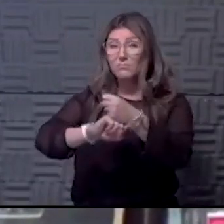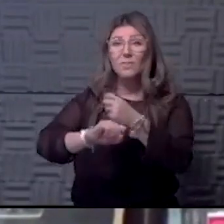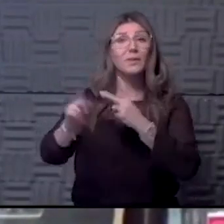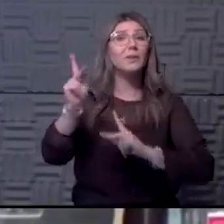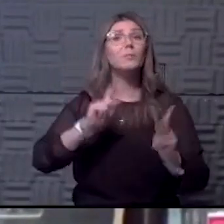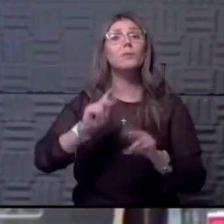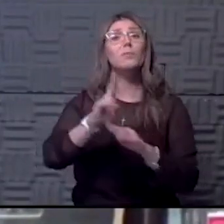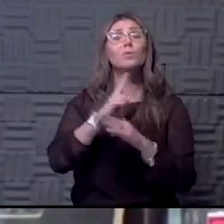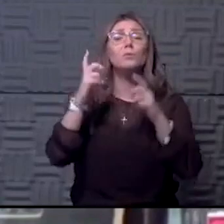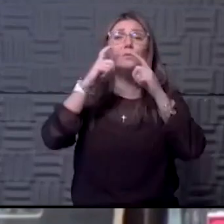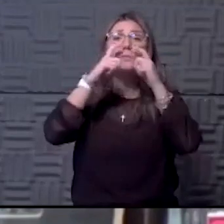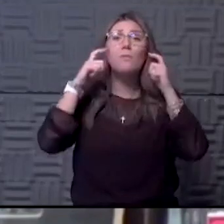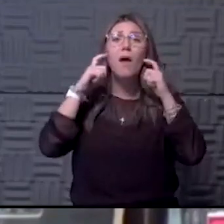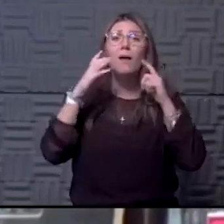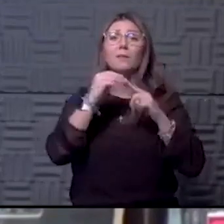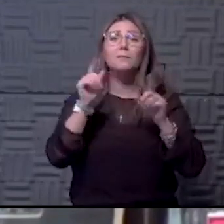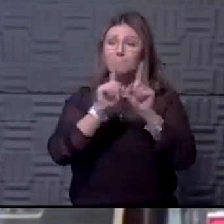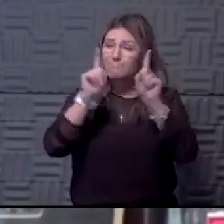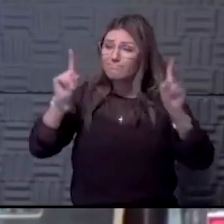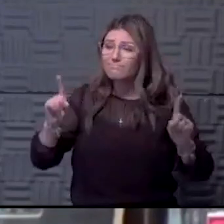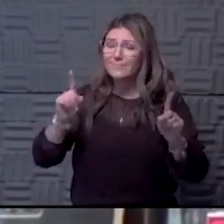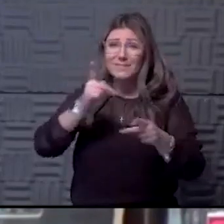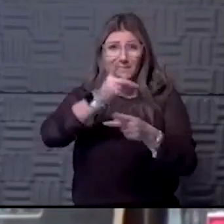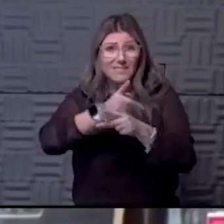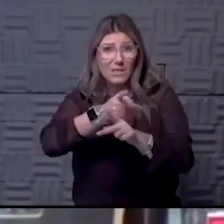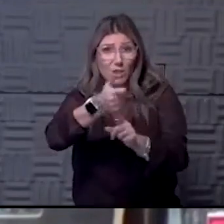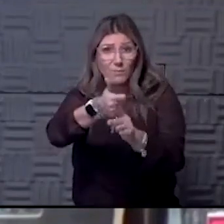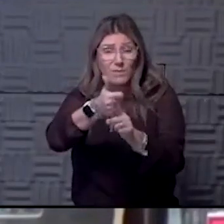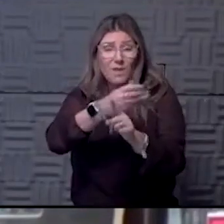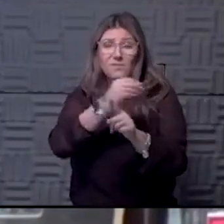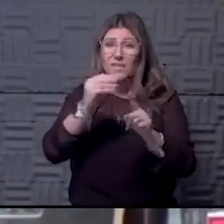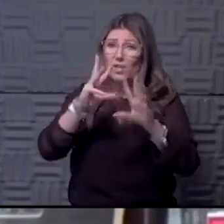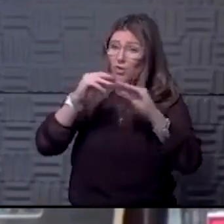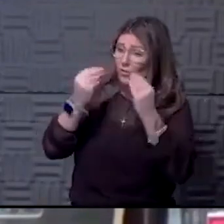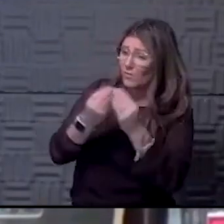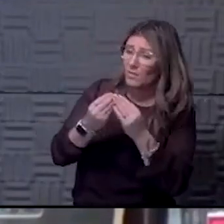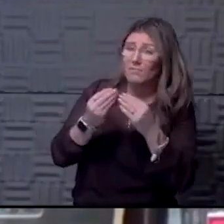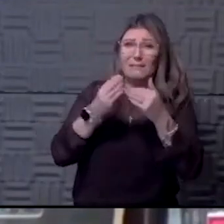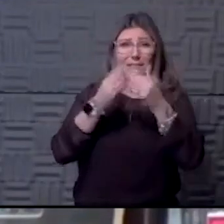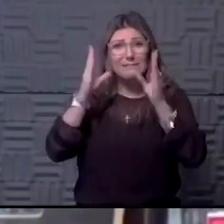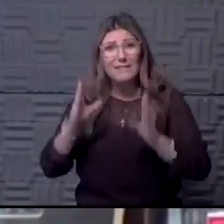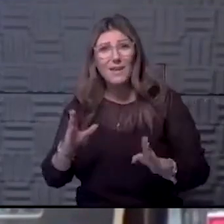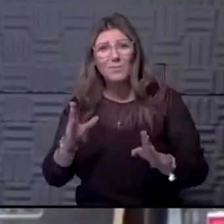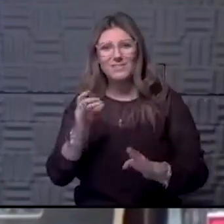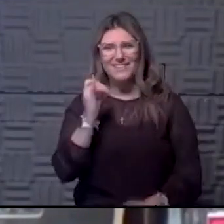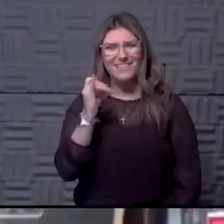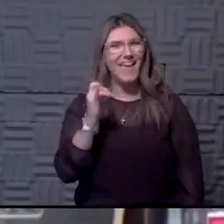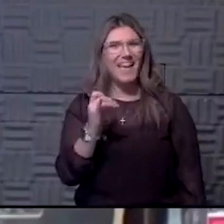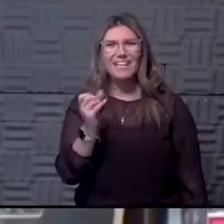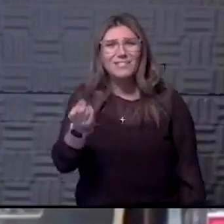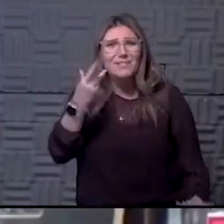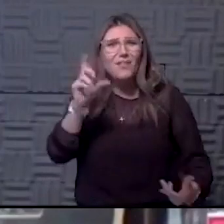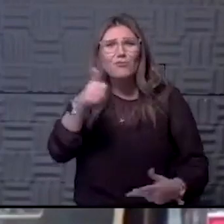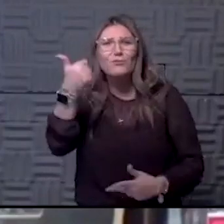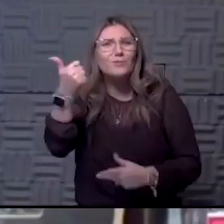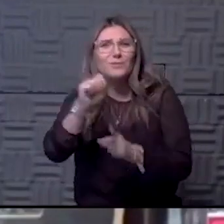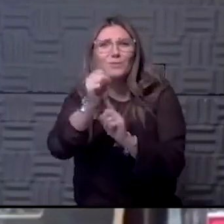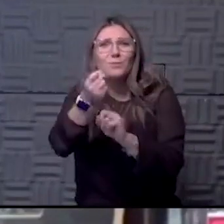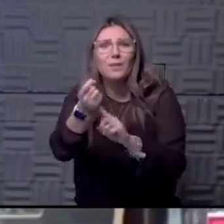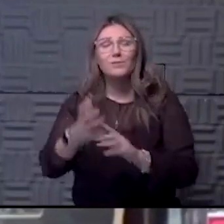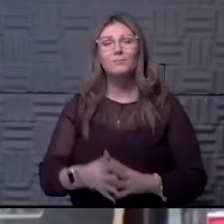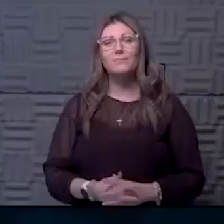wear the mask and distance and take care of themselves, their families, and their neighbors, like we do in so many other